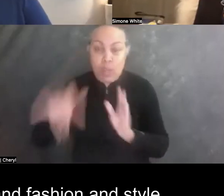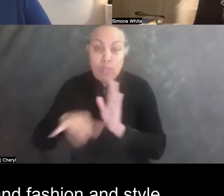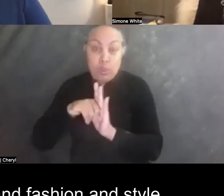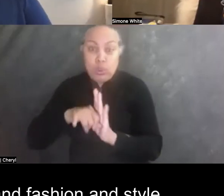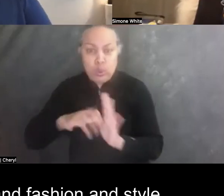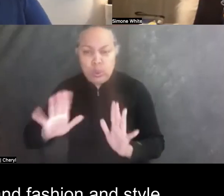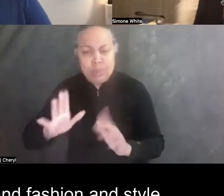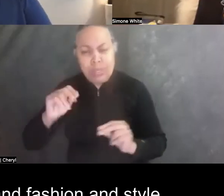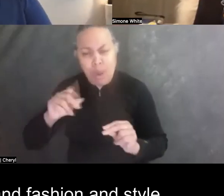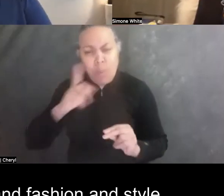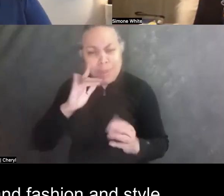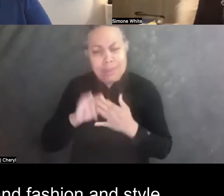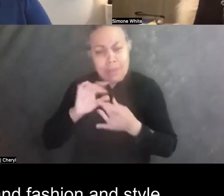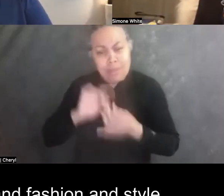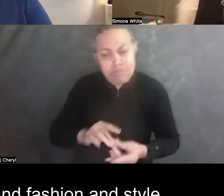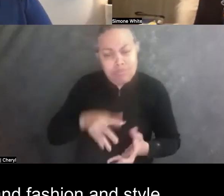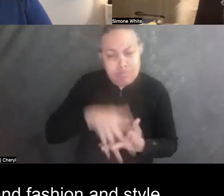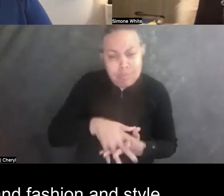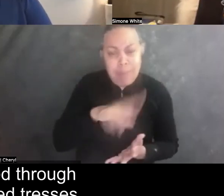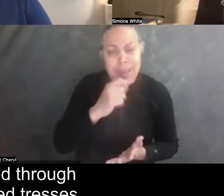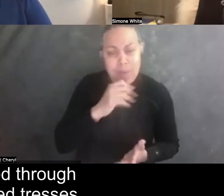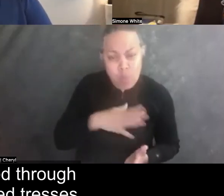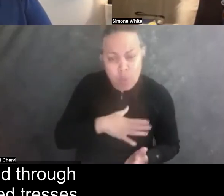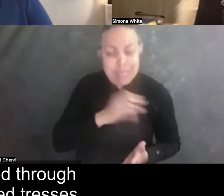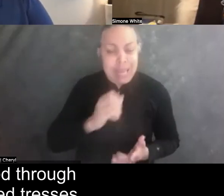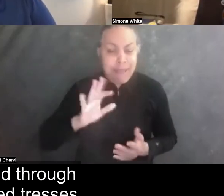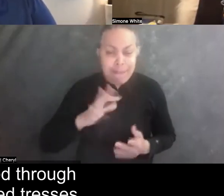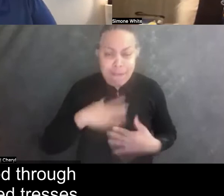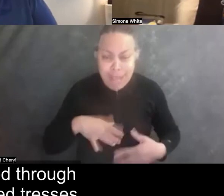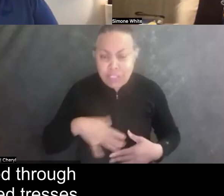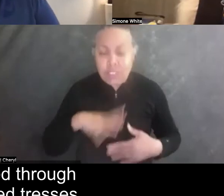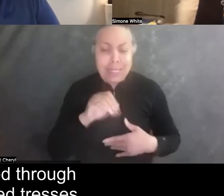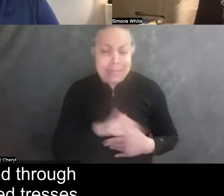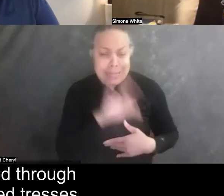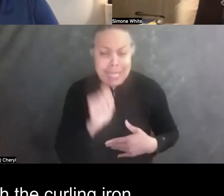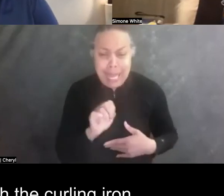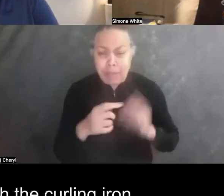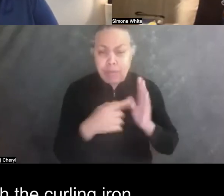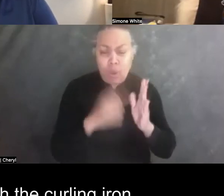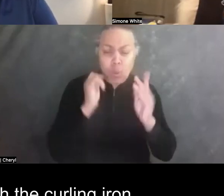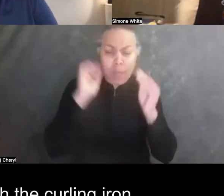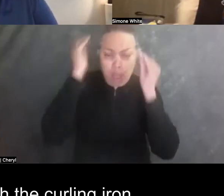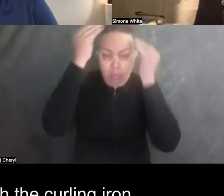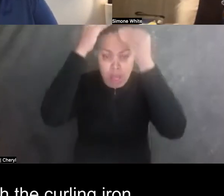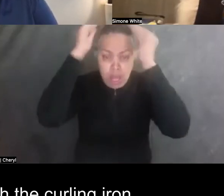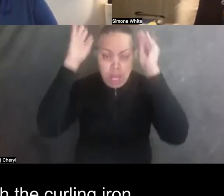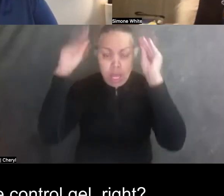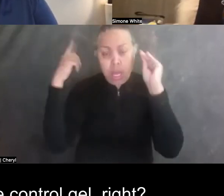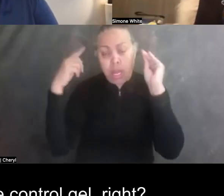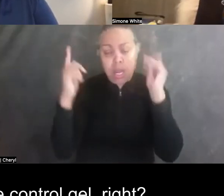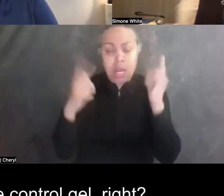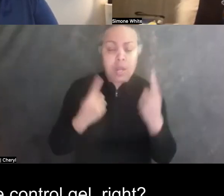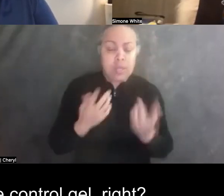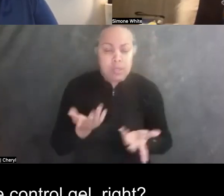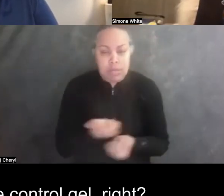aesthetics of Black womanhood and fashion and style as articulated through the sculptured tresses that they create with the curling iron and